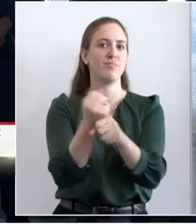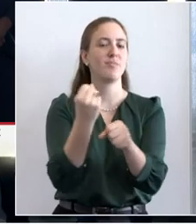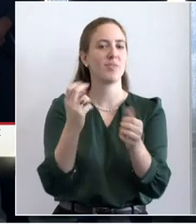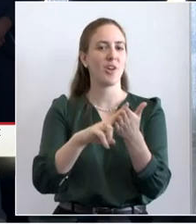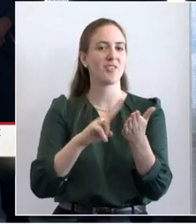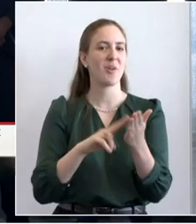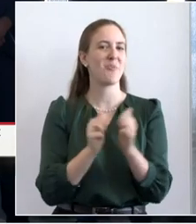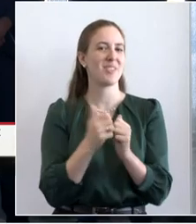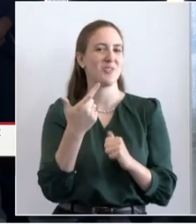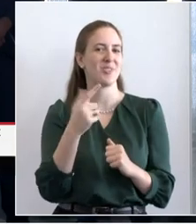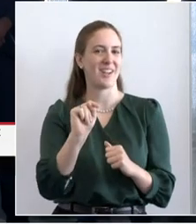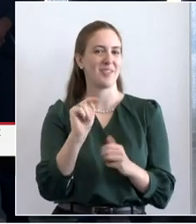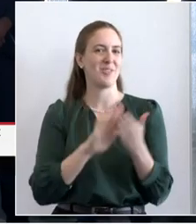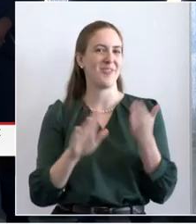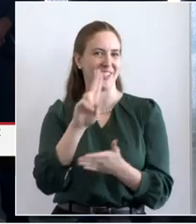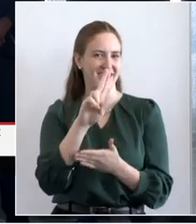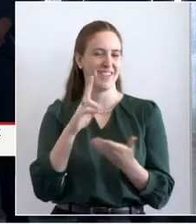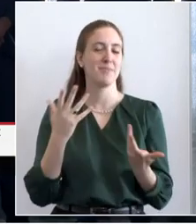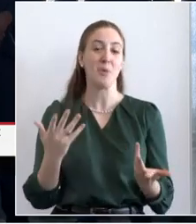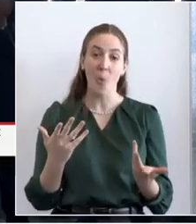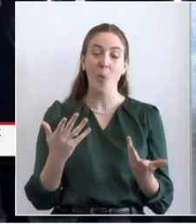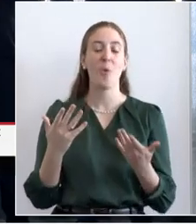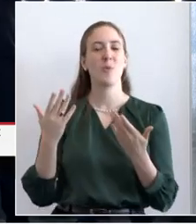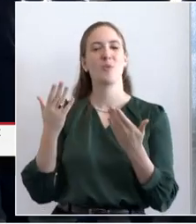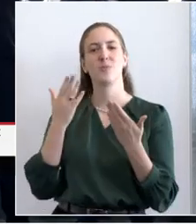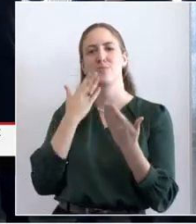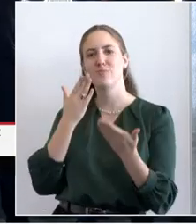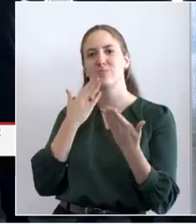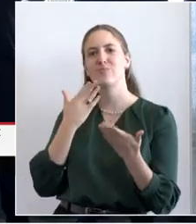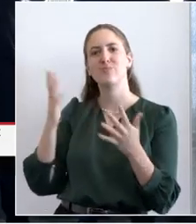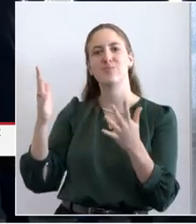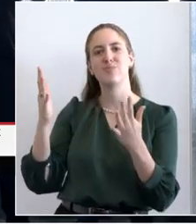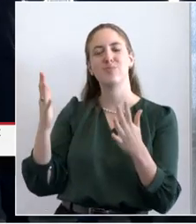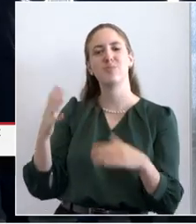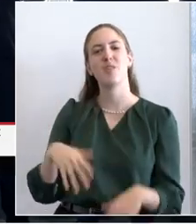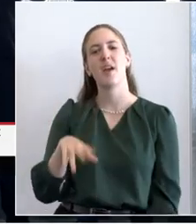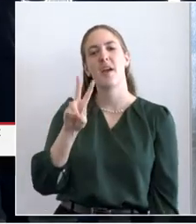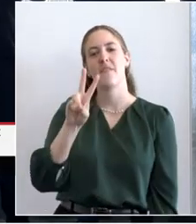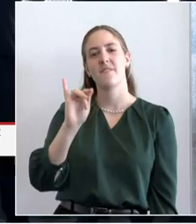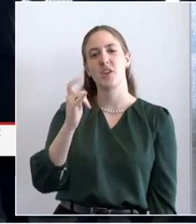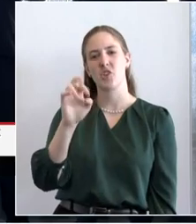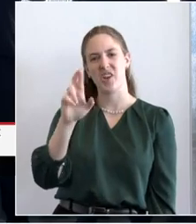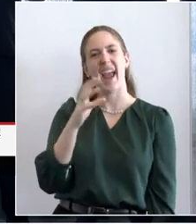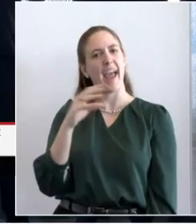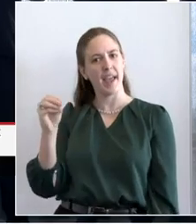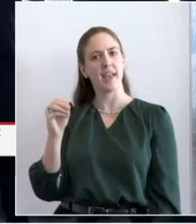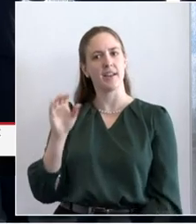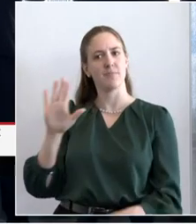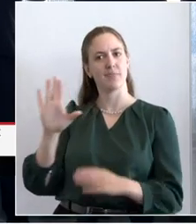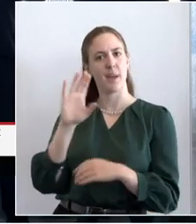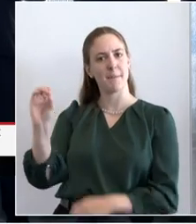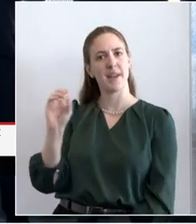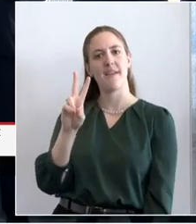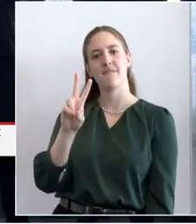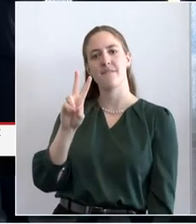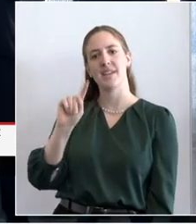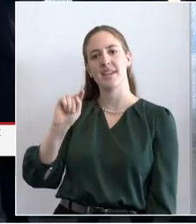University since. So please give Victor and BTech Solutions A round of applause.